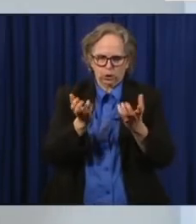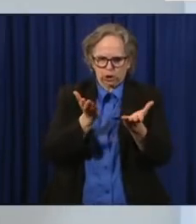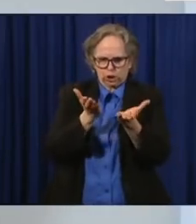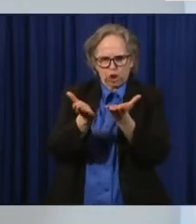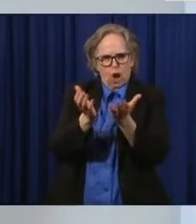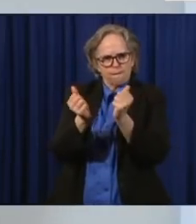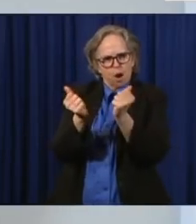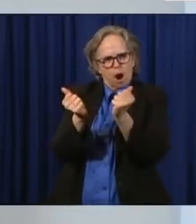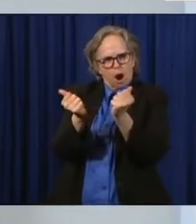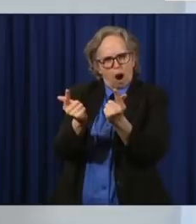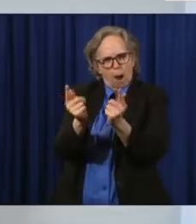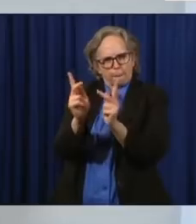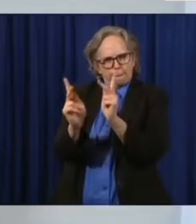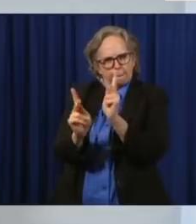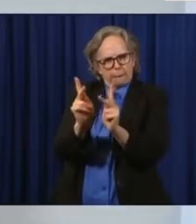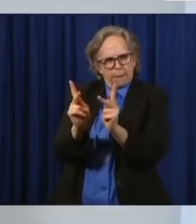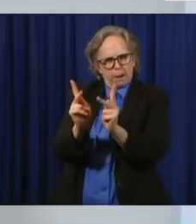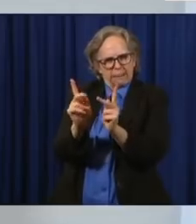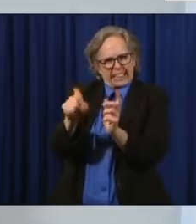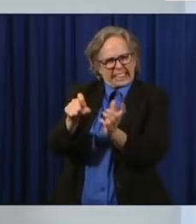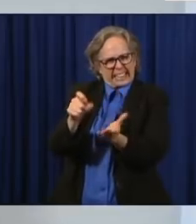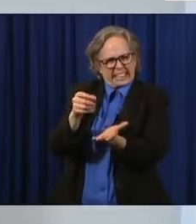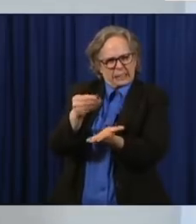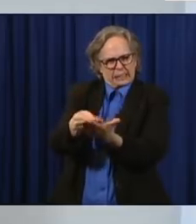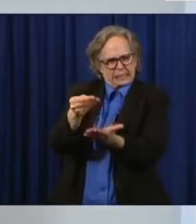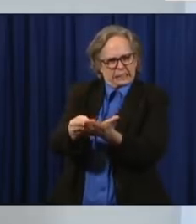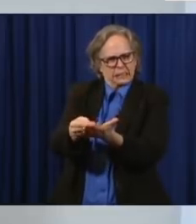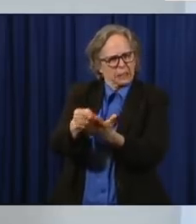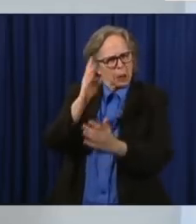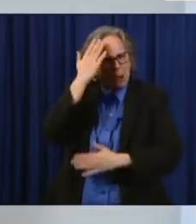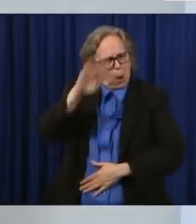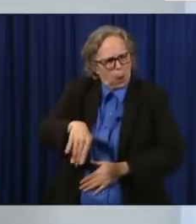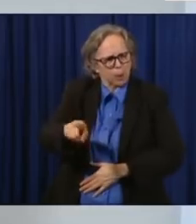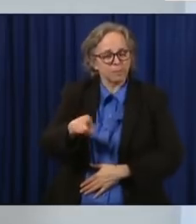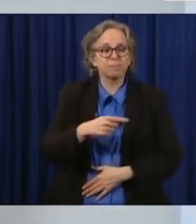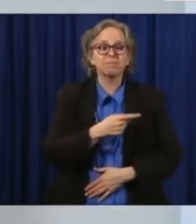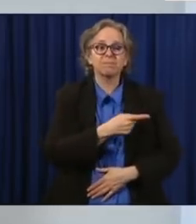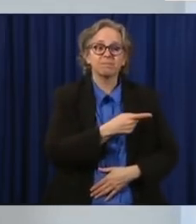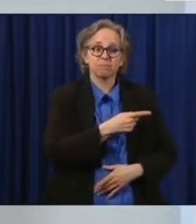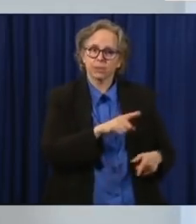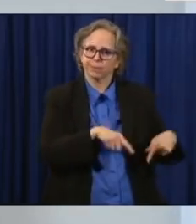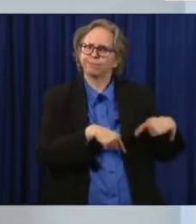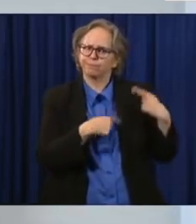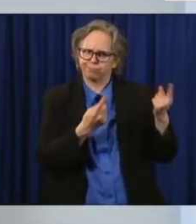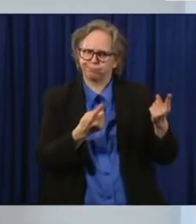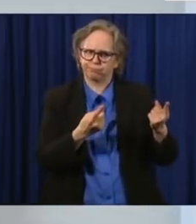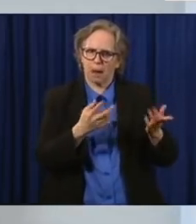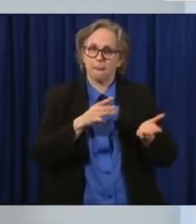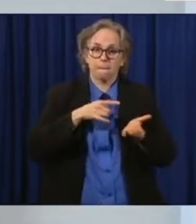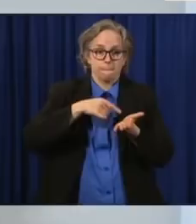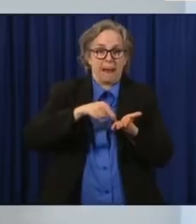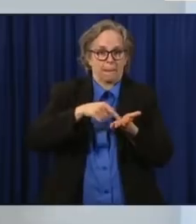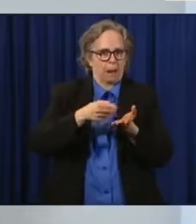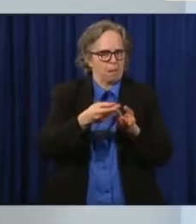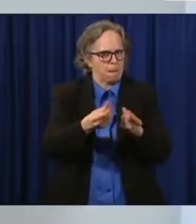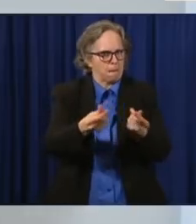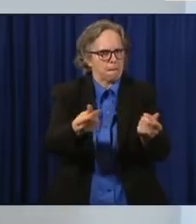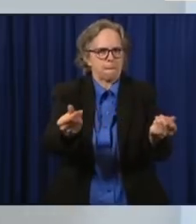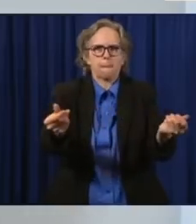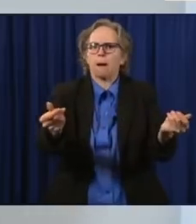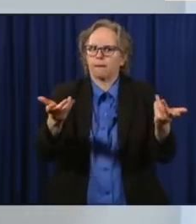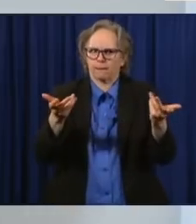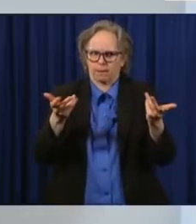as quickly as we can. They have processed payments and resolved